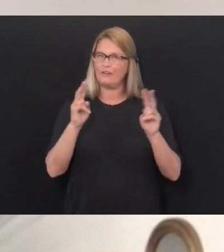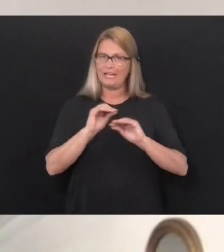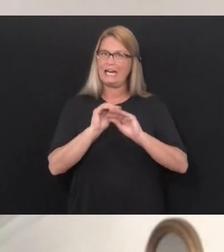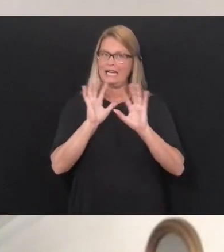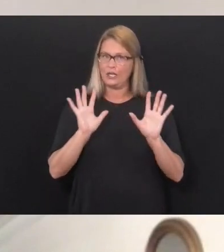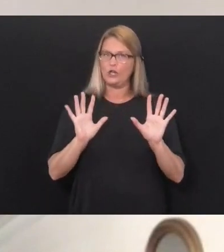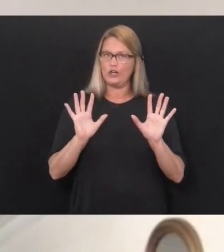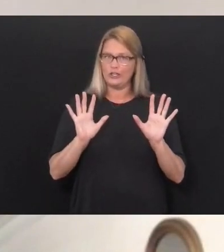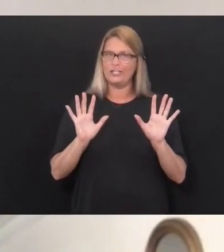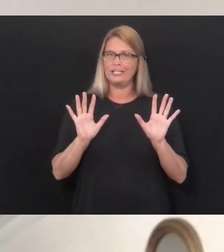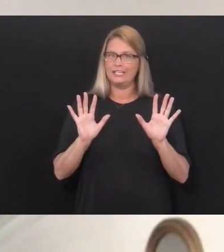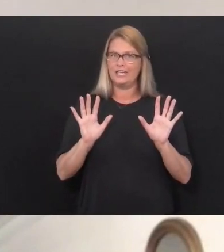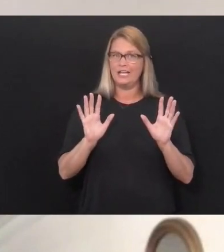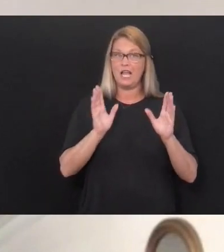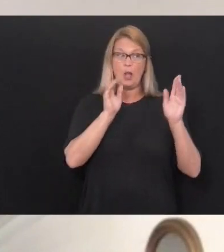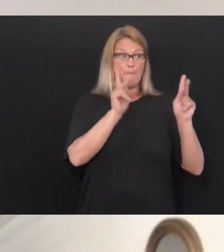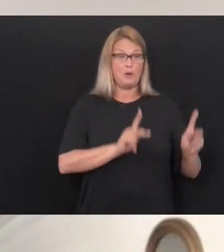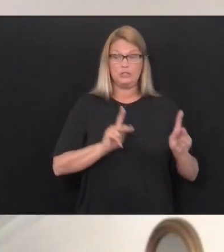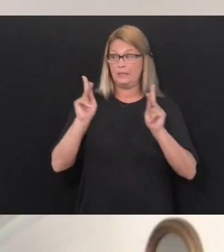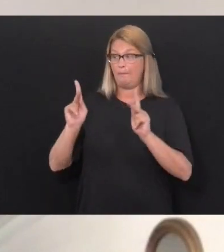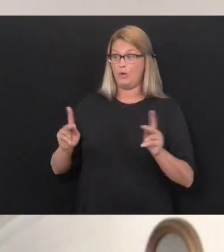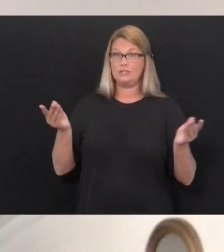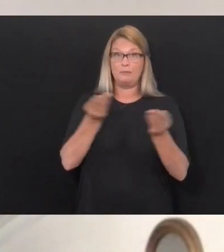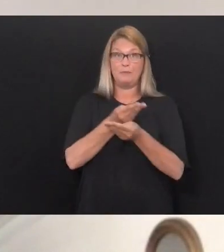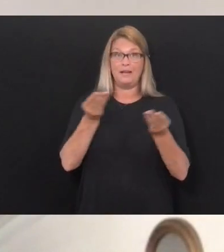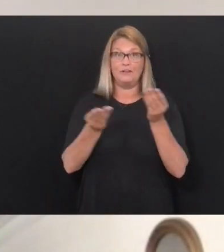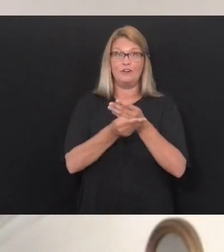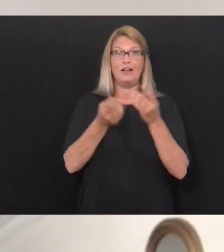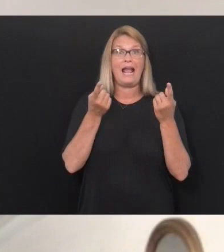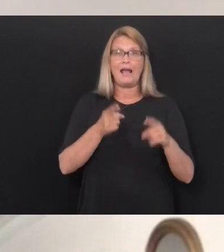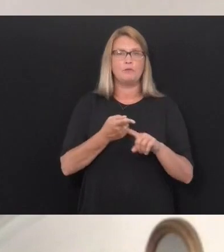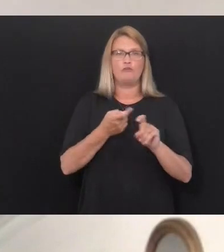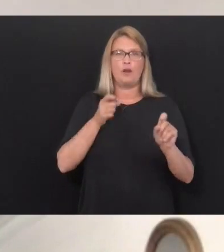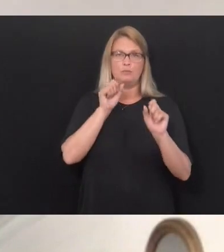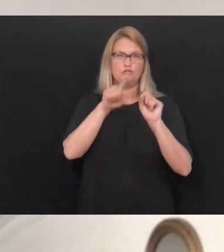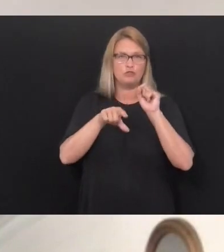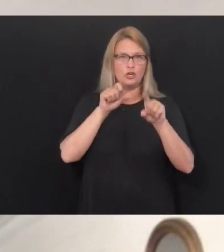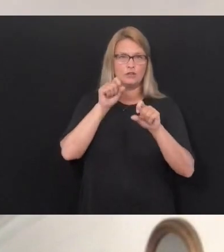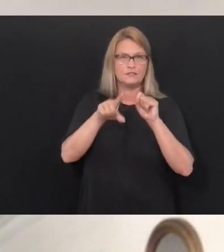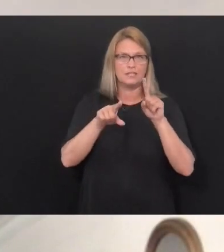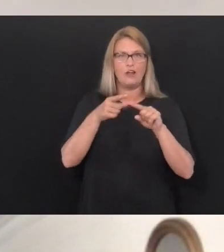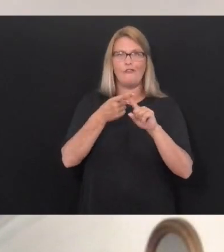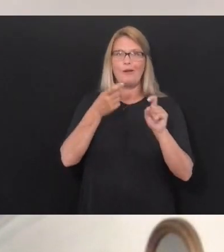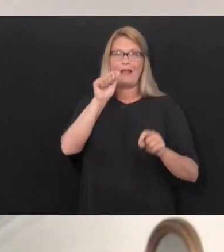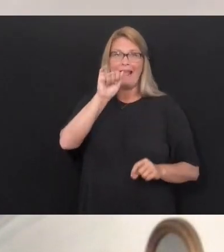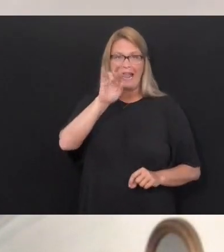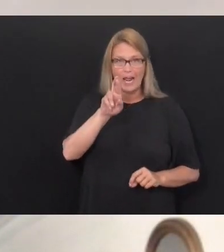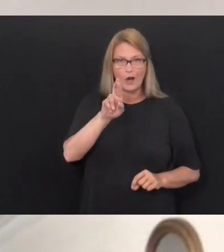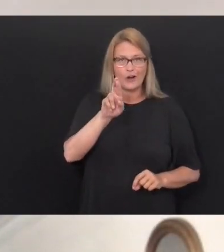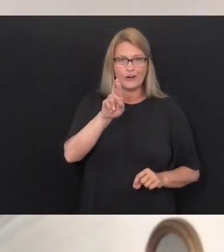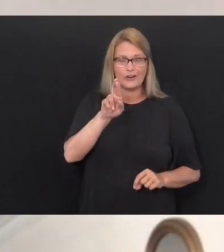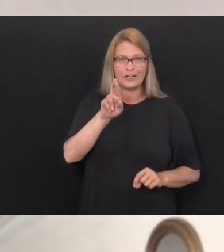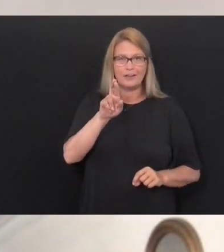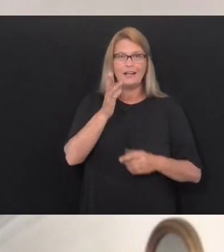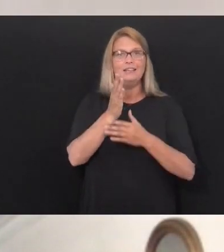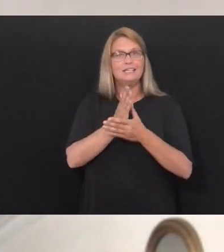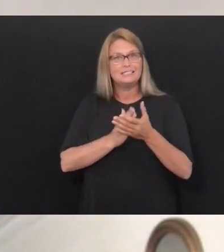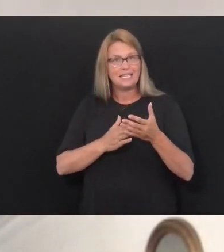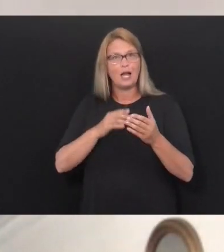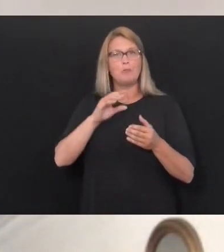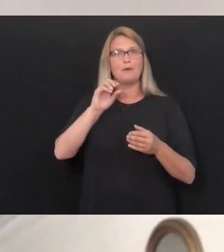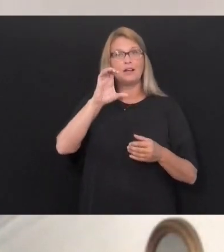face covering in public would have anything to do with an actual shutdown, or would that be a shutdown underneath the guidelines that were set